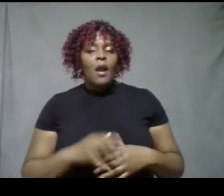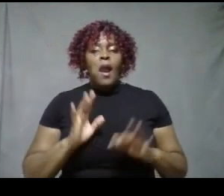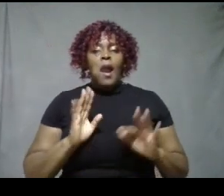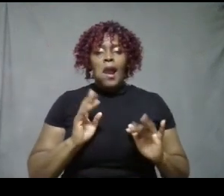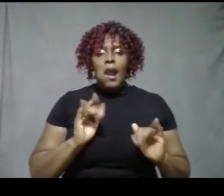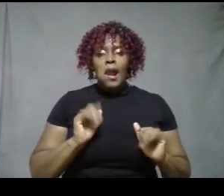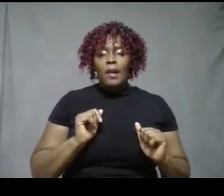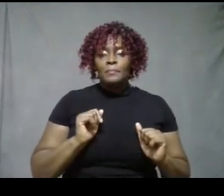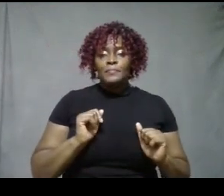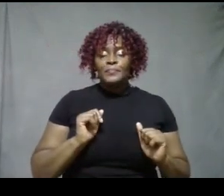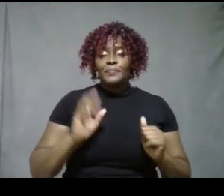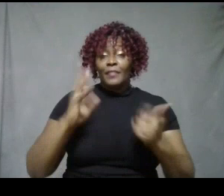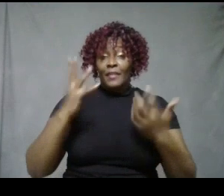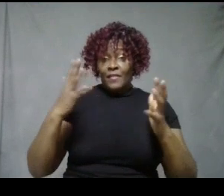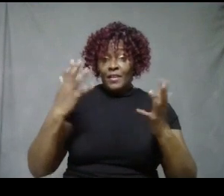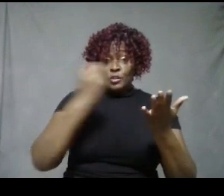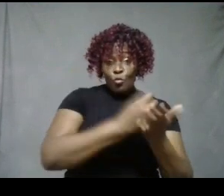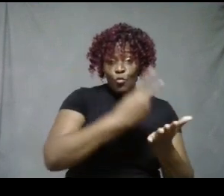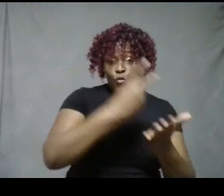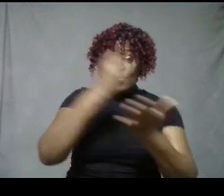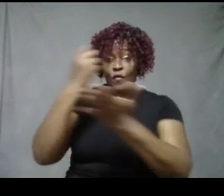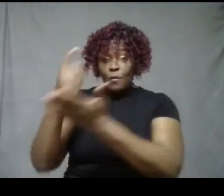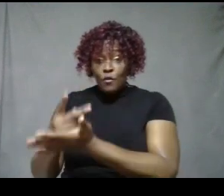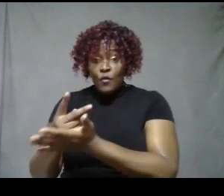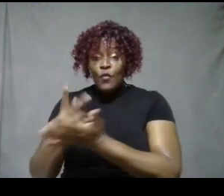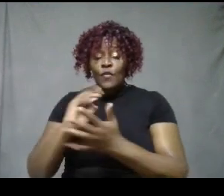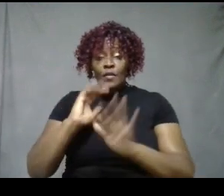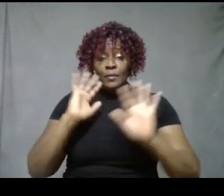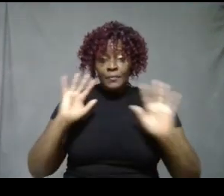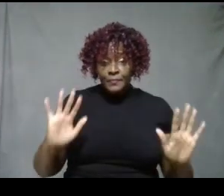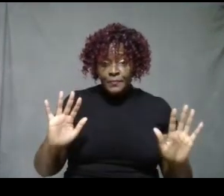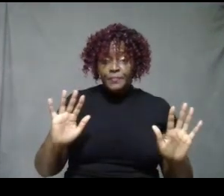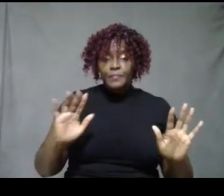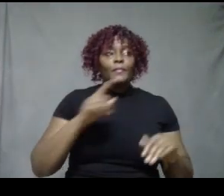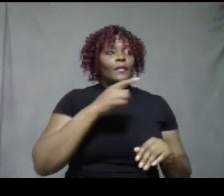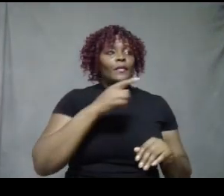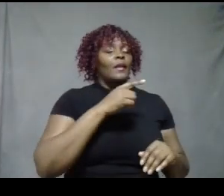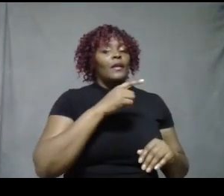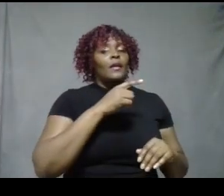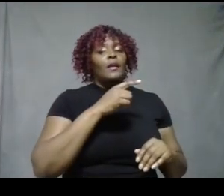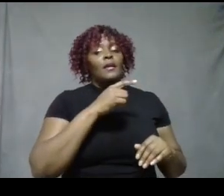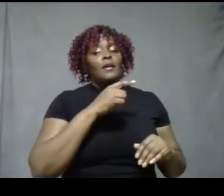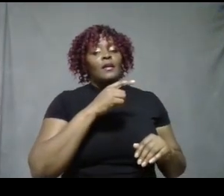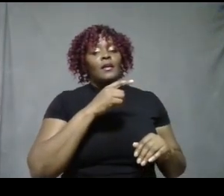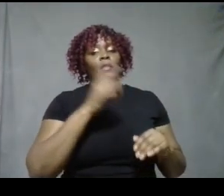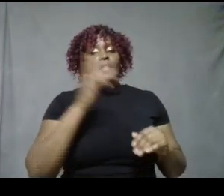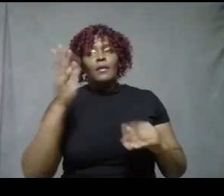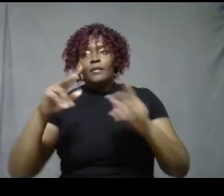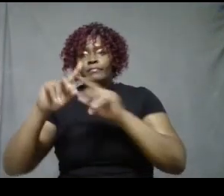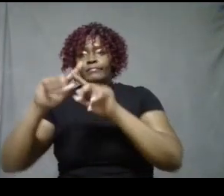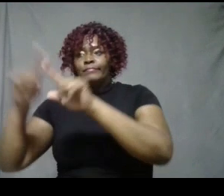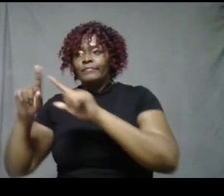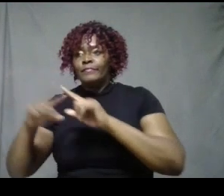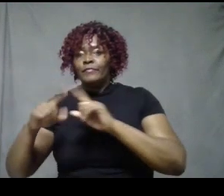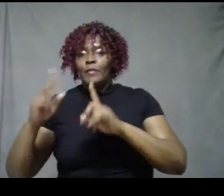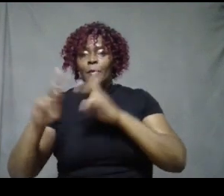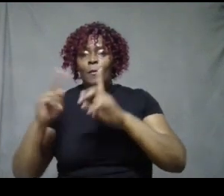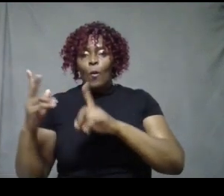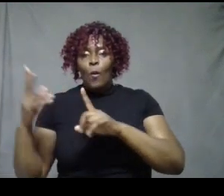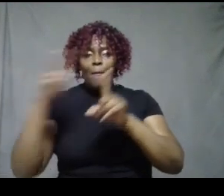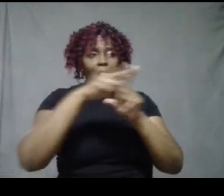Once the approvals are in place, once you've heard all of the applications, you've